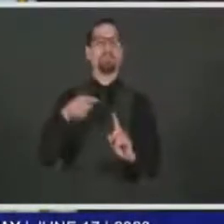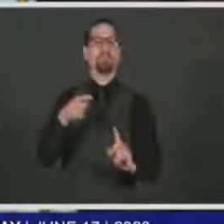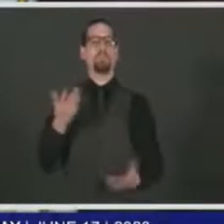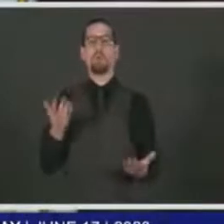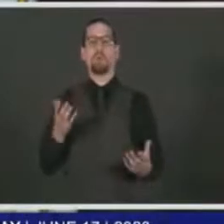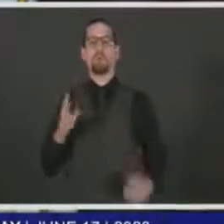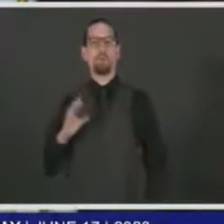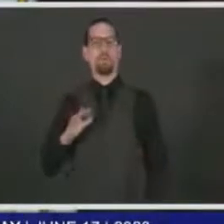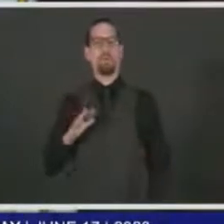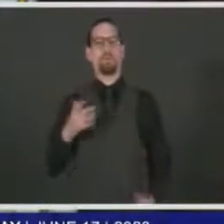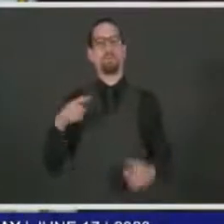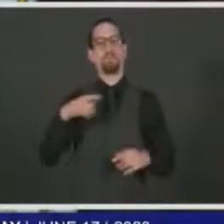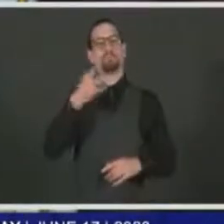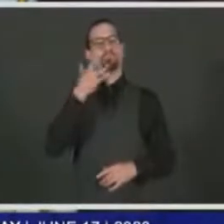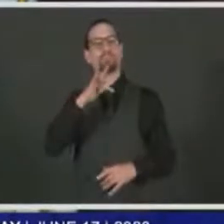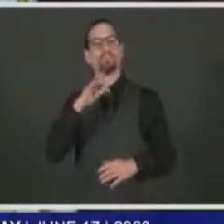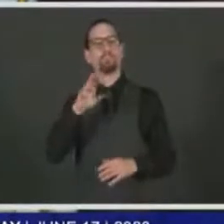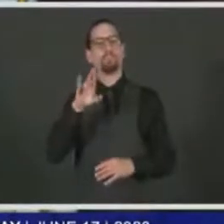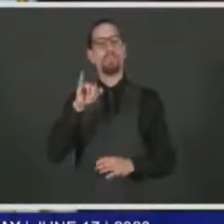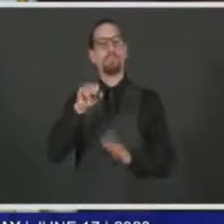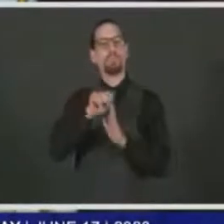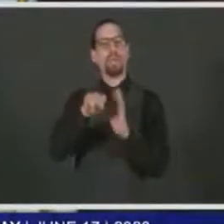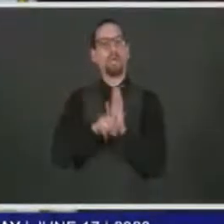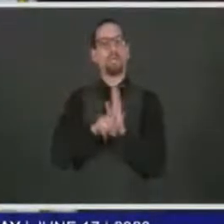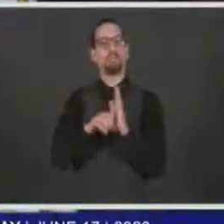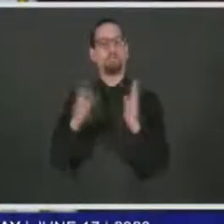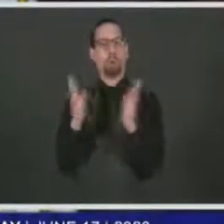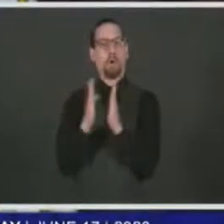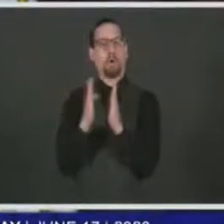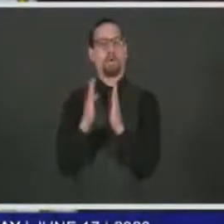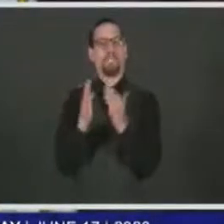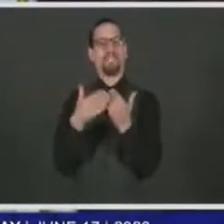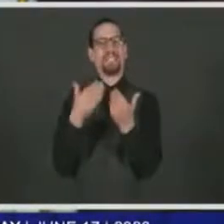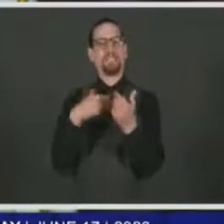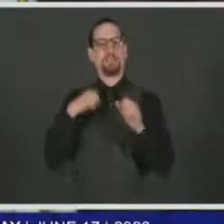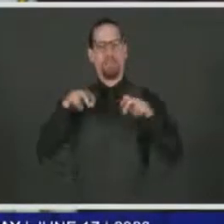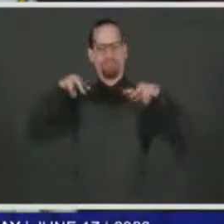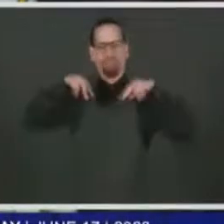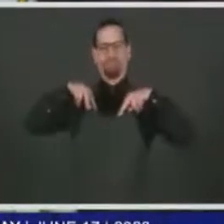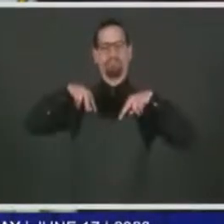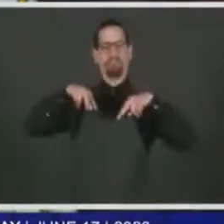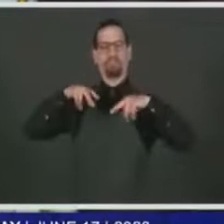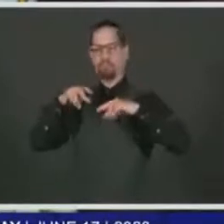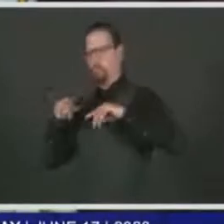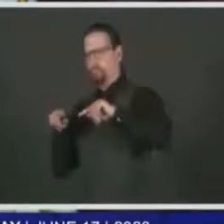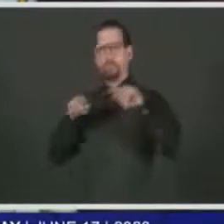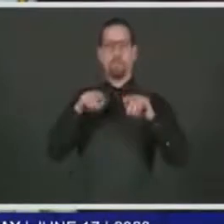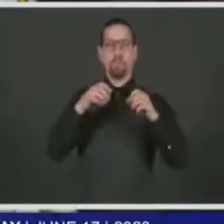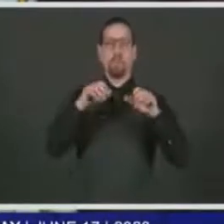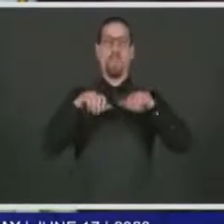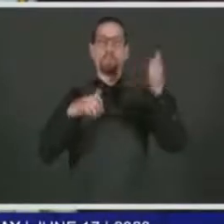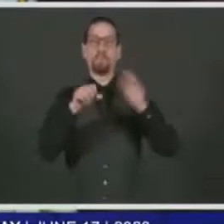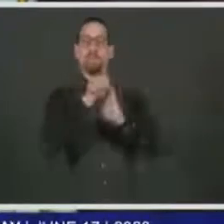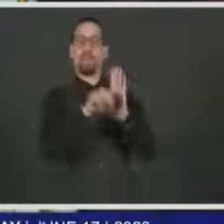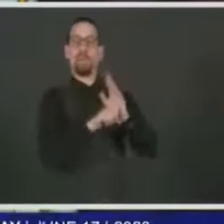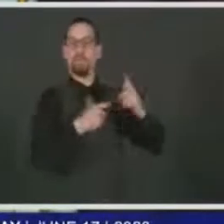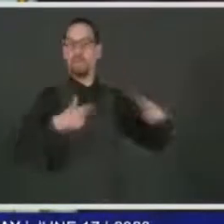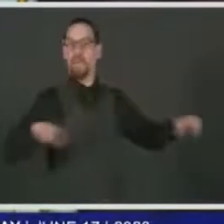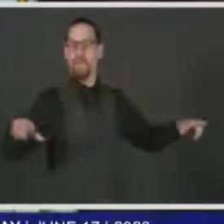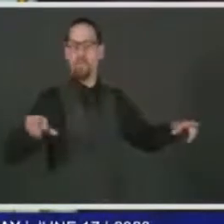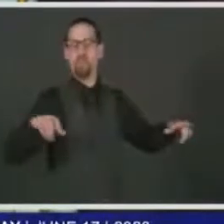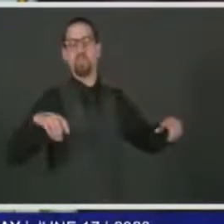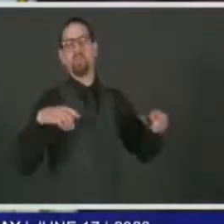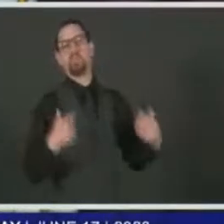curve compared to some other places. So let me tell you specifically today about a few things